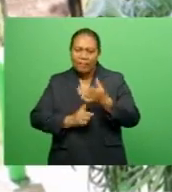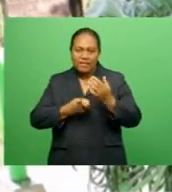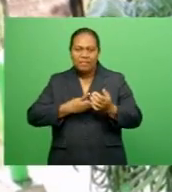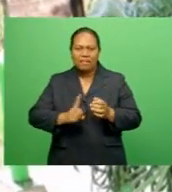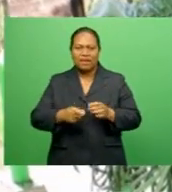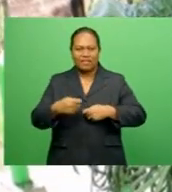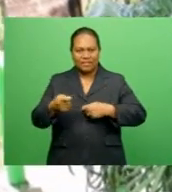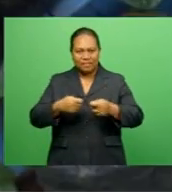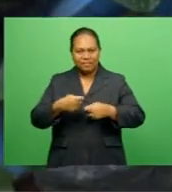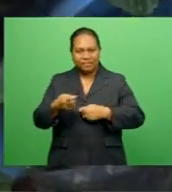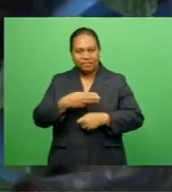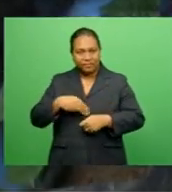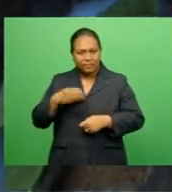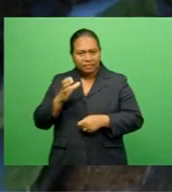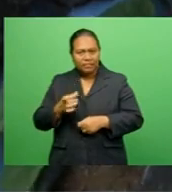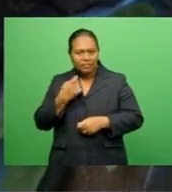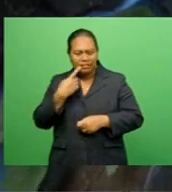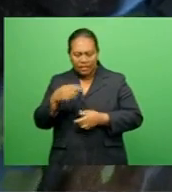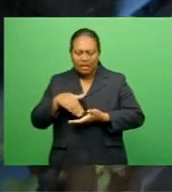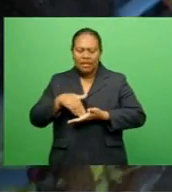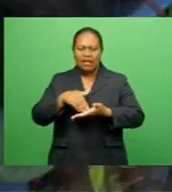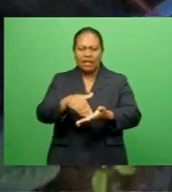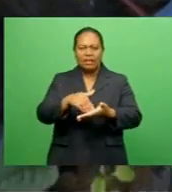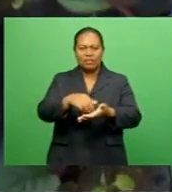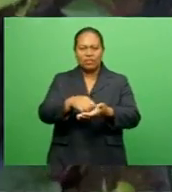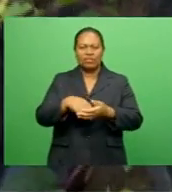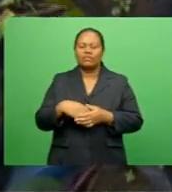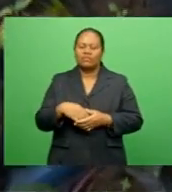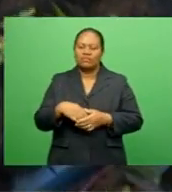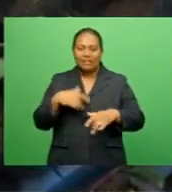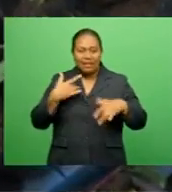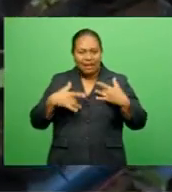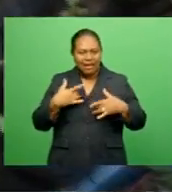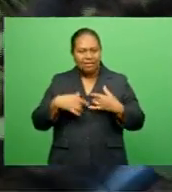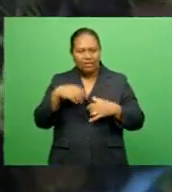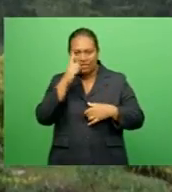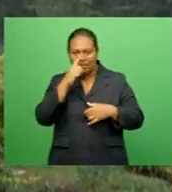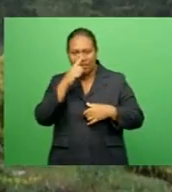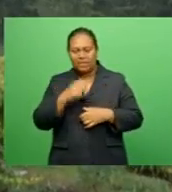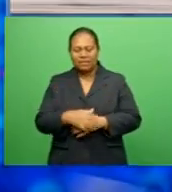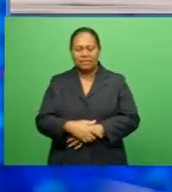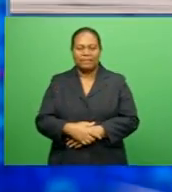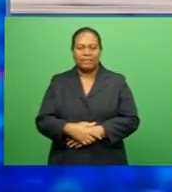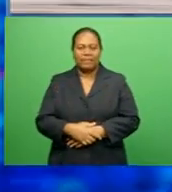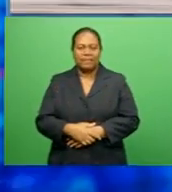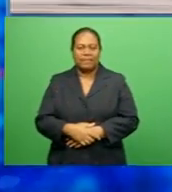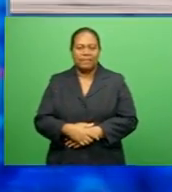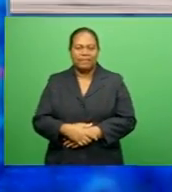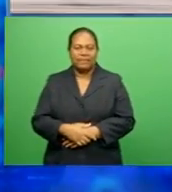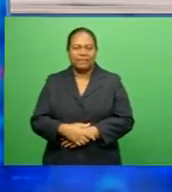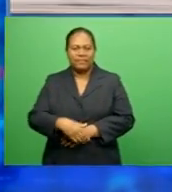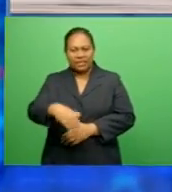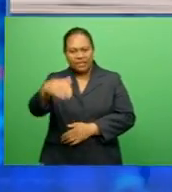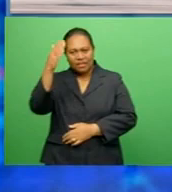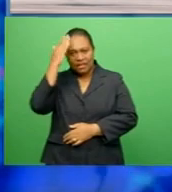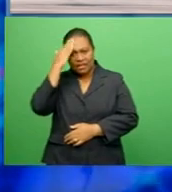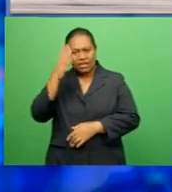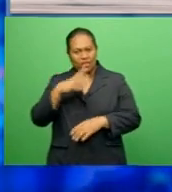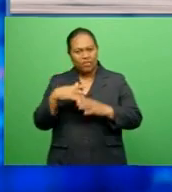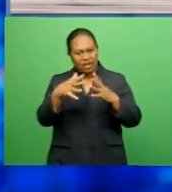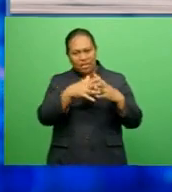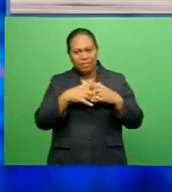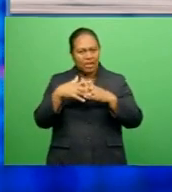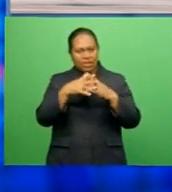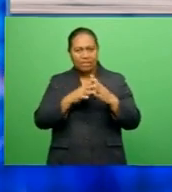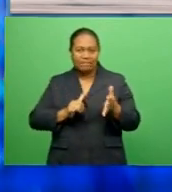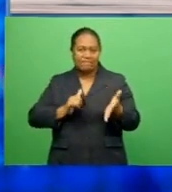says while farming helps sustain people's livelihood, it is also a good business venture. The head America's top